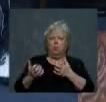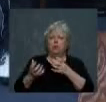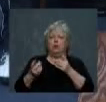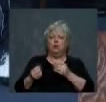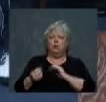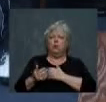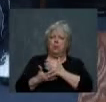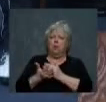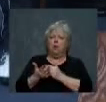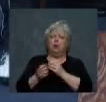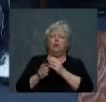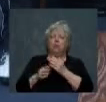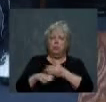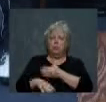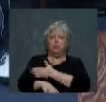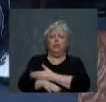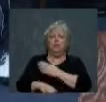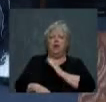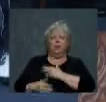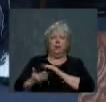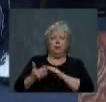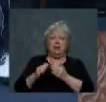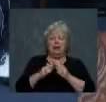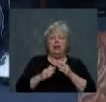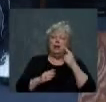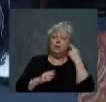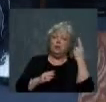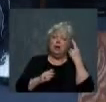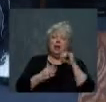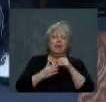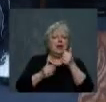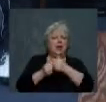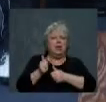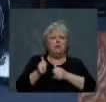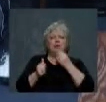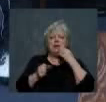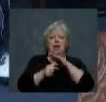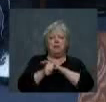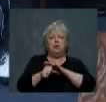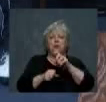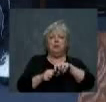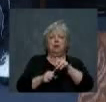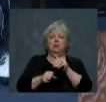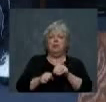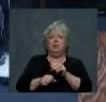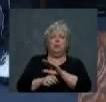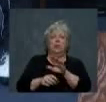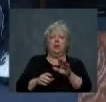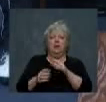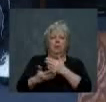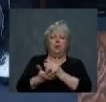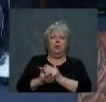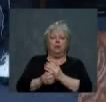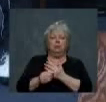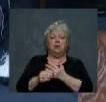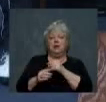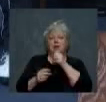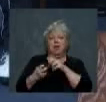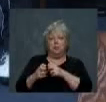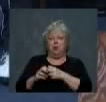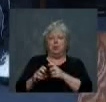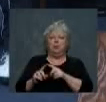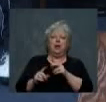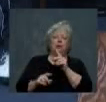part to make our city better and realize that every neighborhood has to do its part. It's not a problem. But Truth in